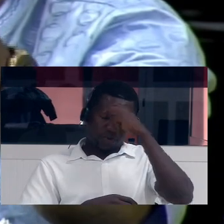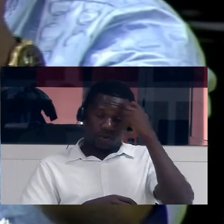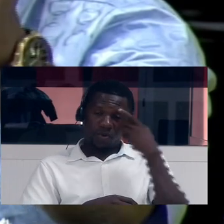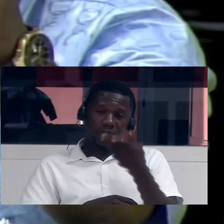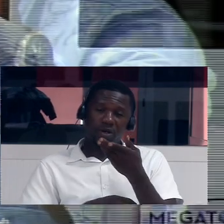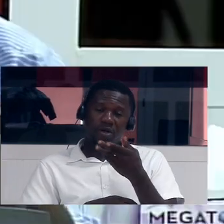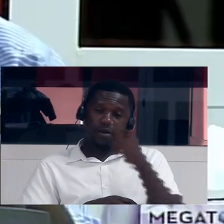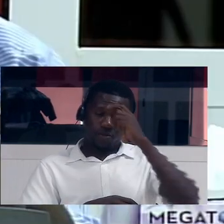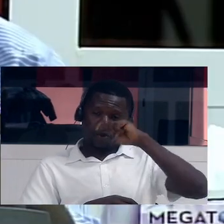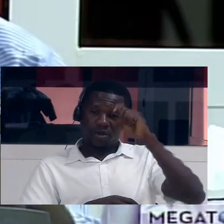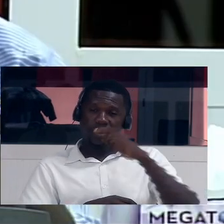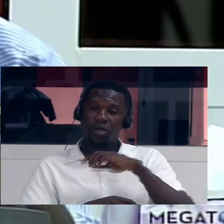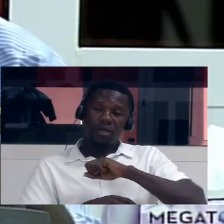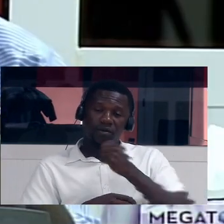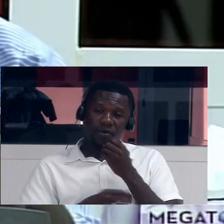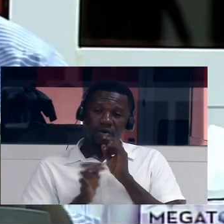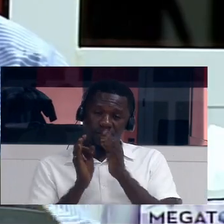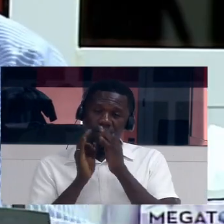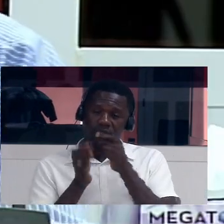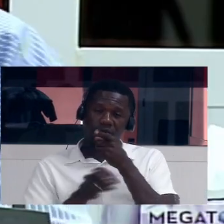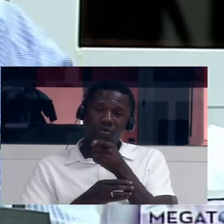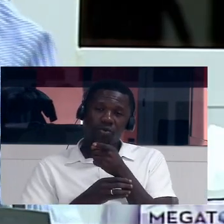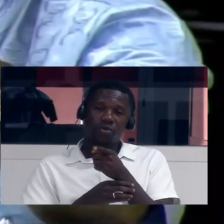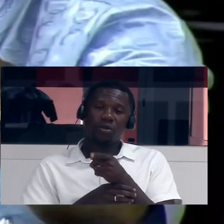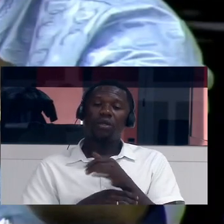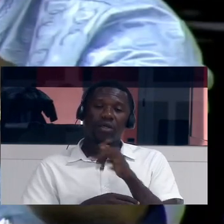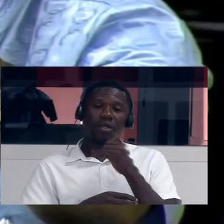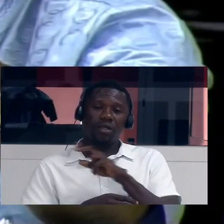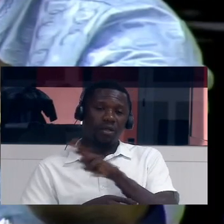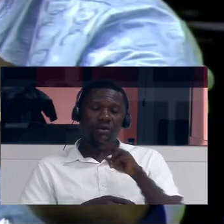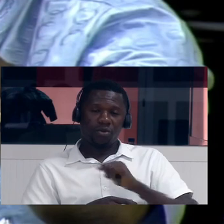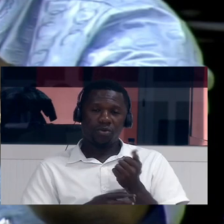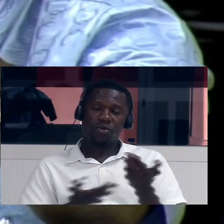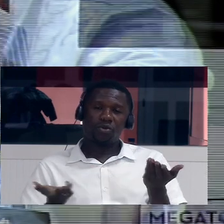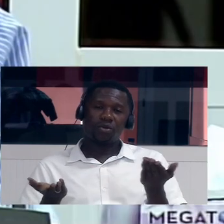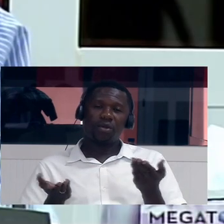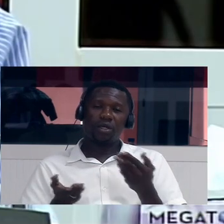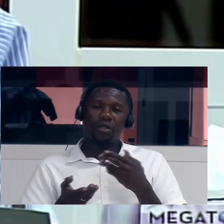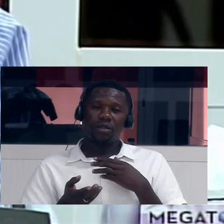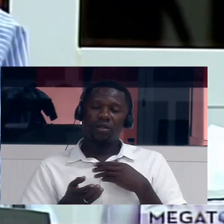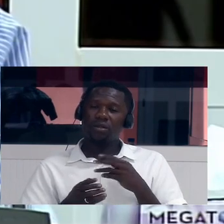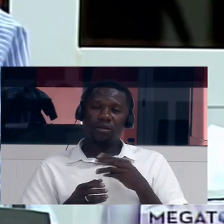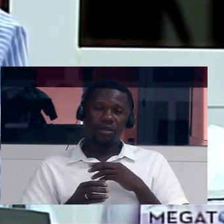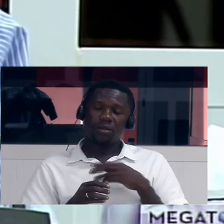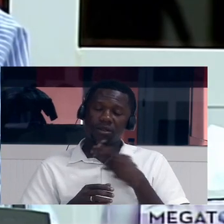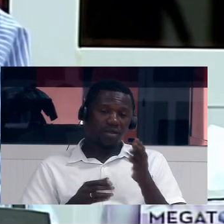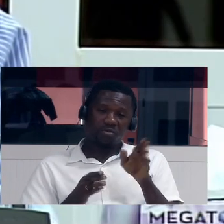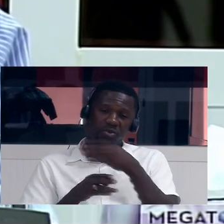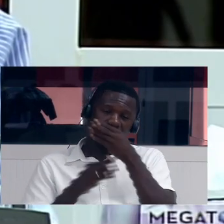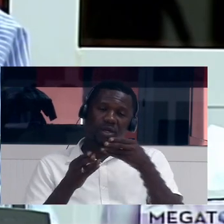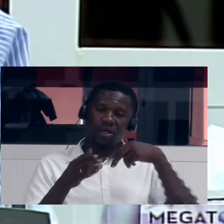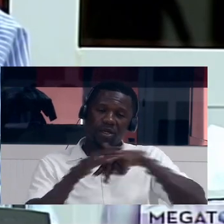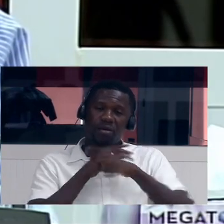information? Yes, they did not. And that would be insubordination in the police, wouldn't it? Yeah, under normal